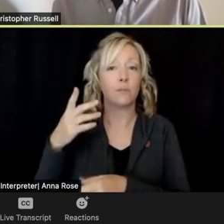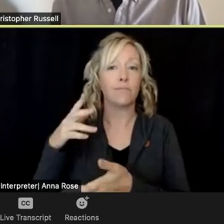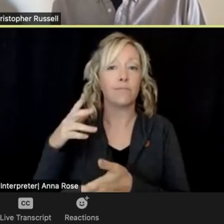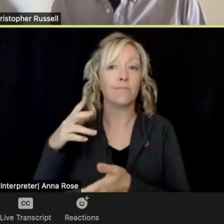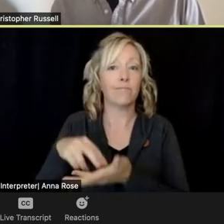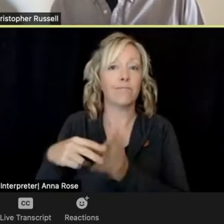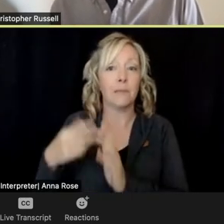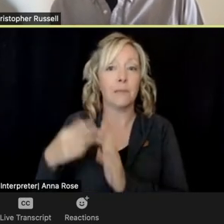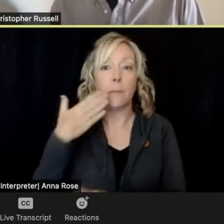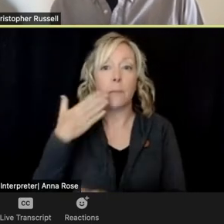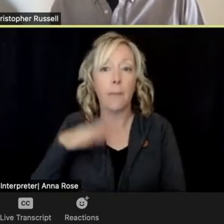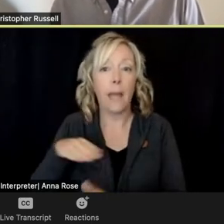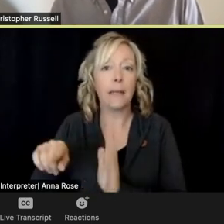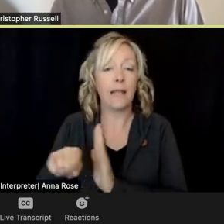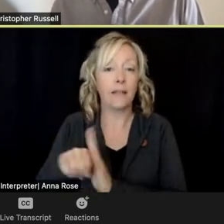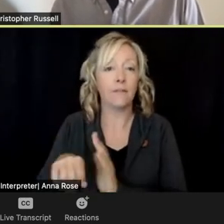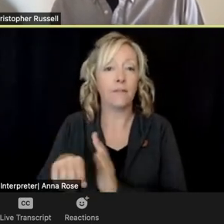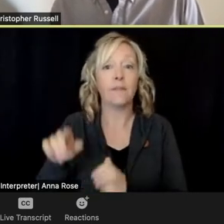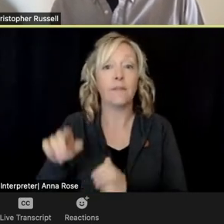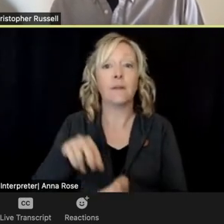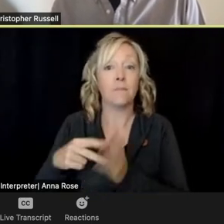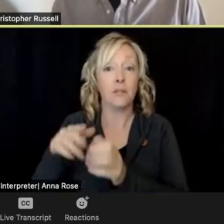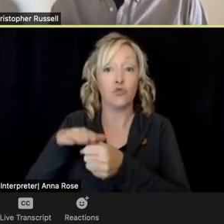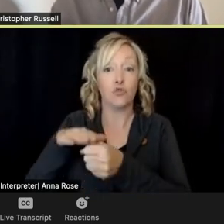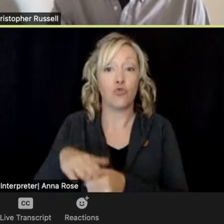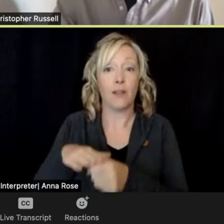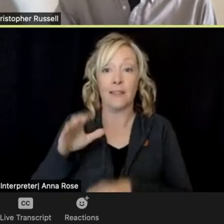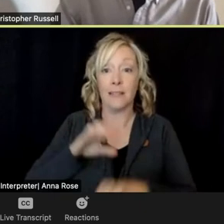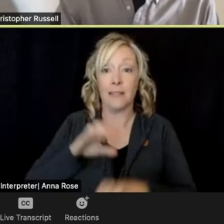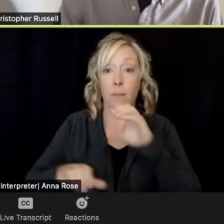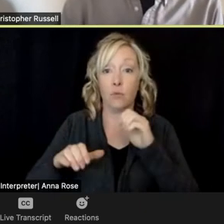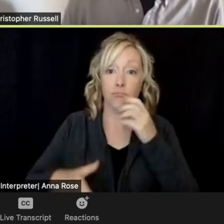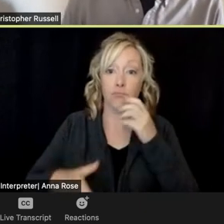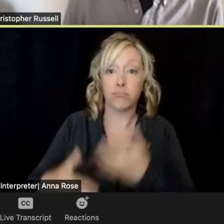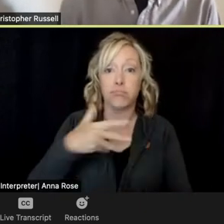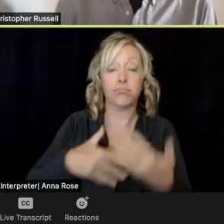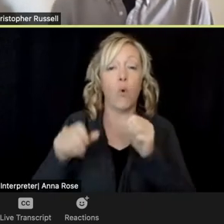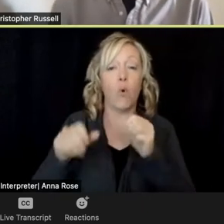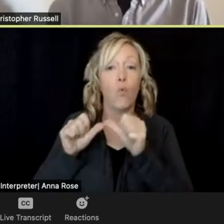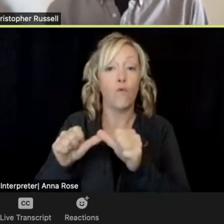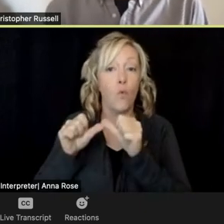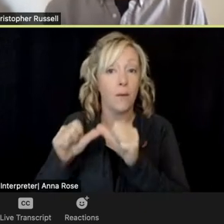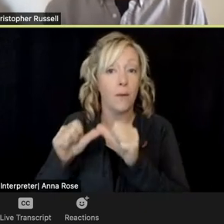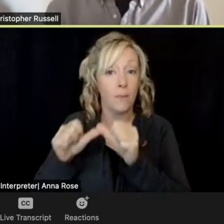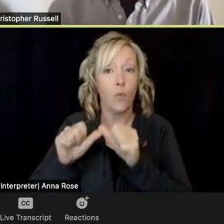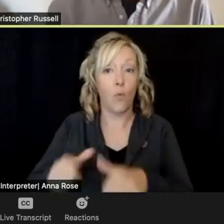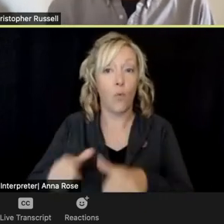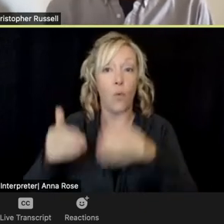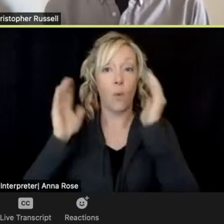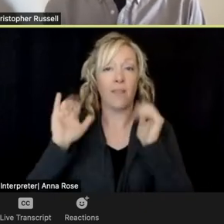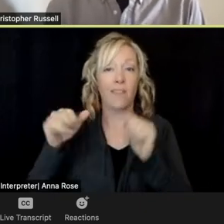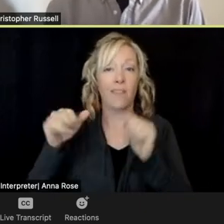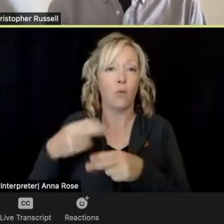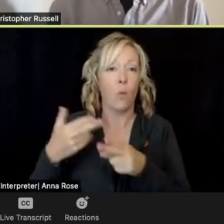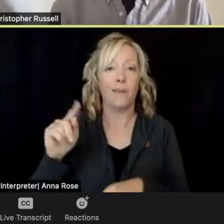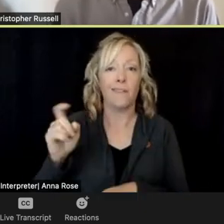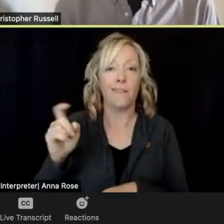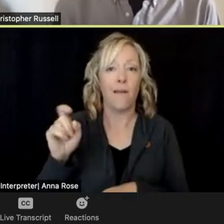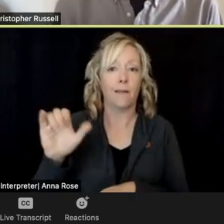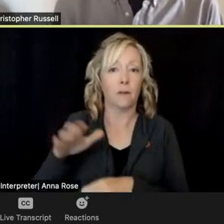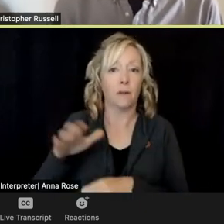when stress hormones are active for too long and it feels overwhelming. That's toxic stress.